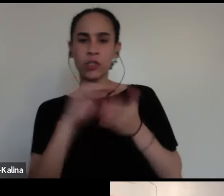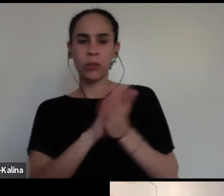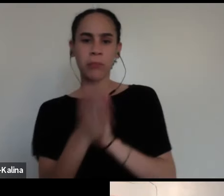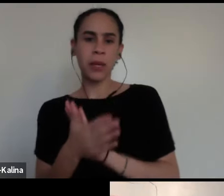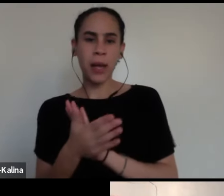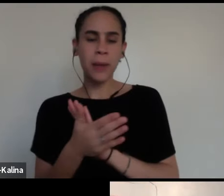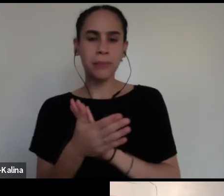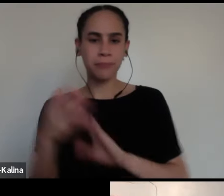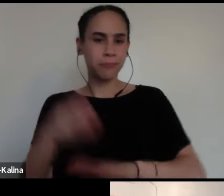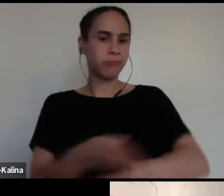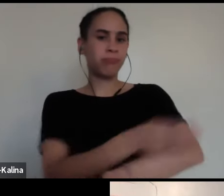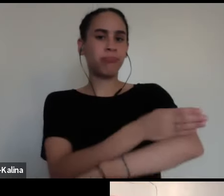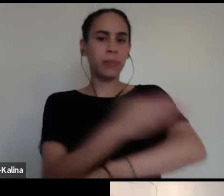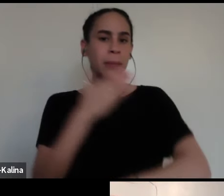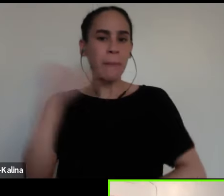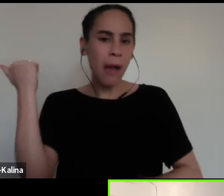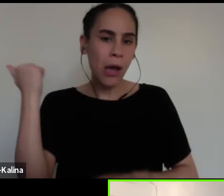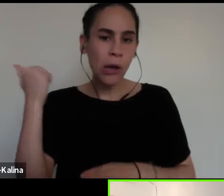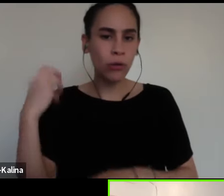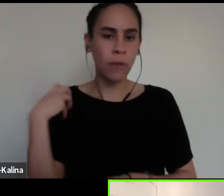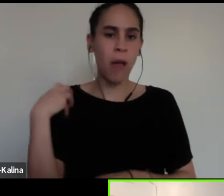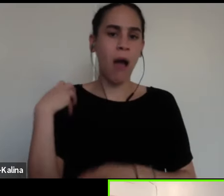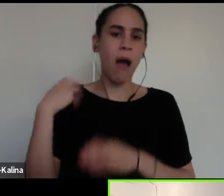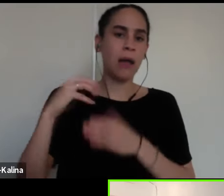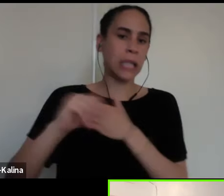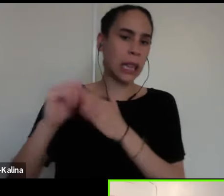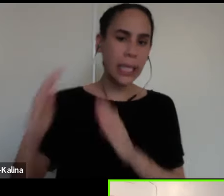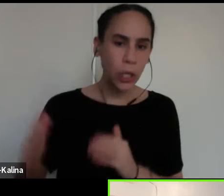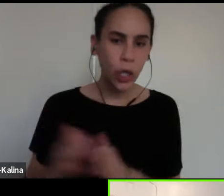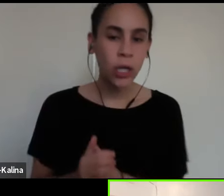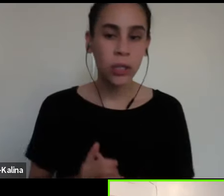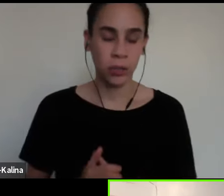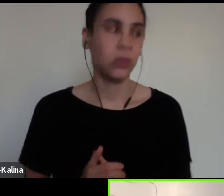better boss? Gosh, I mean,